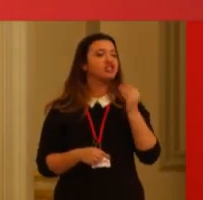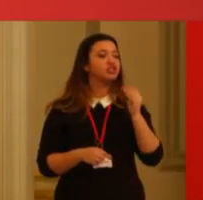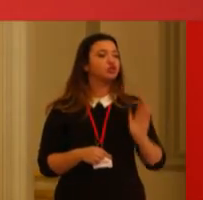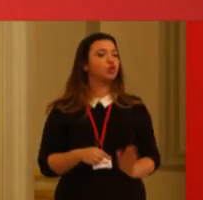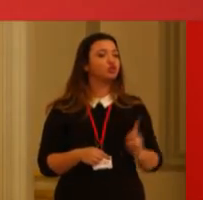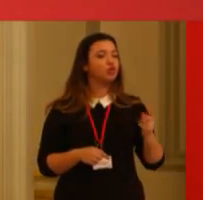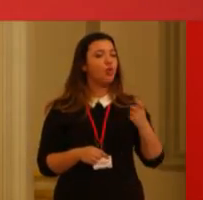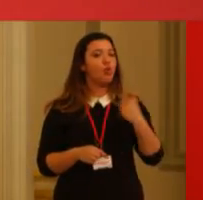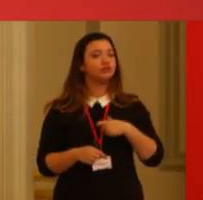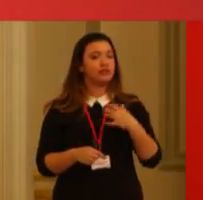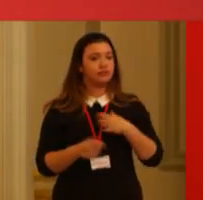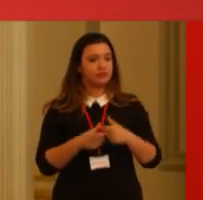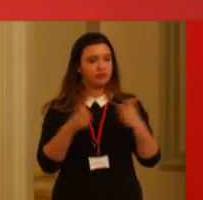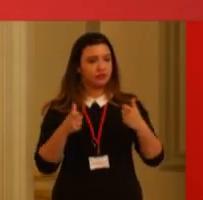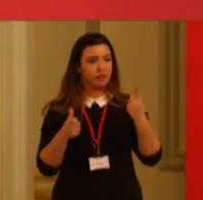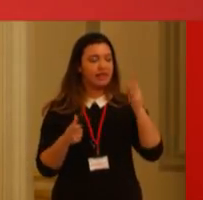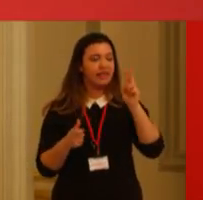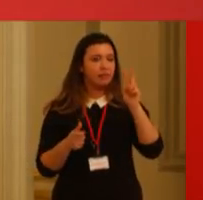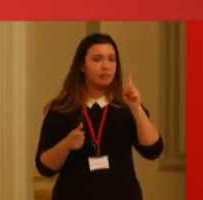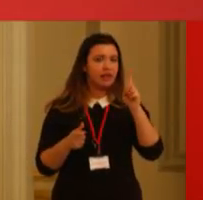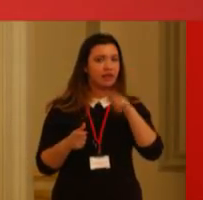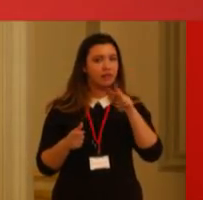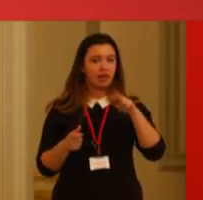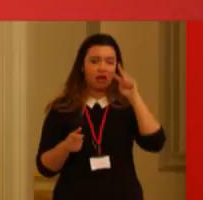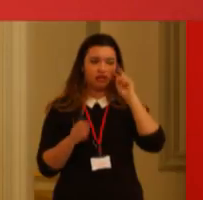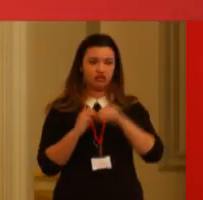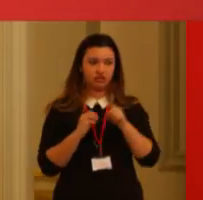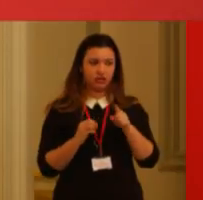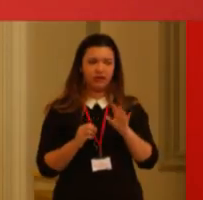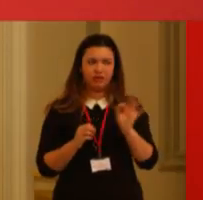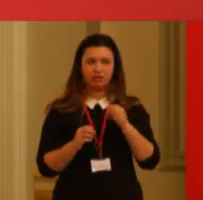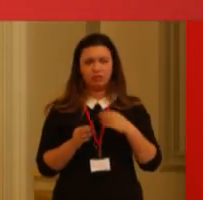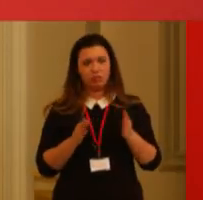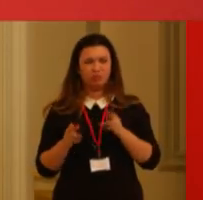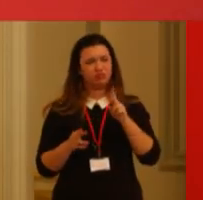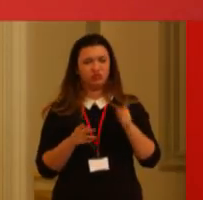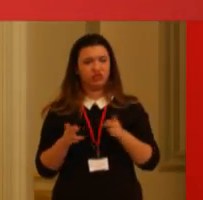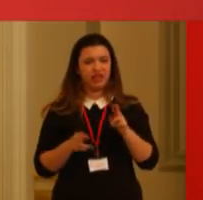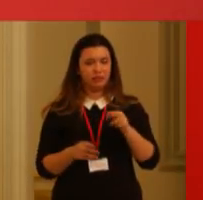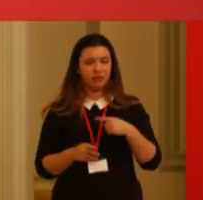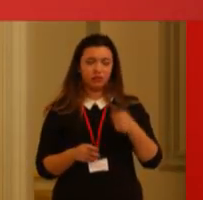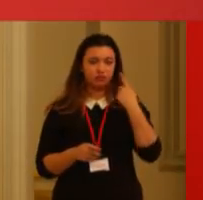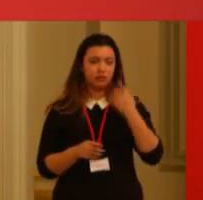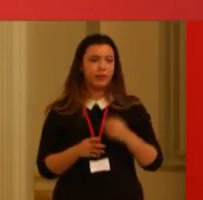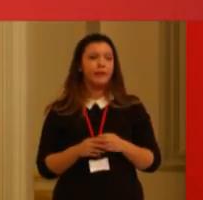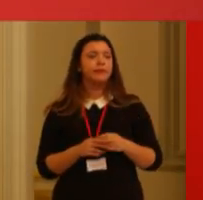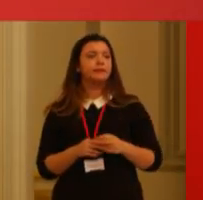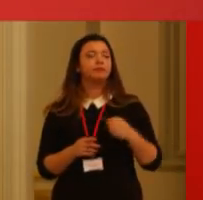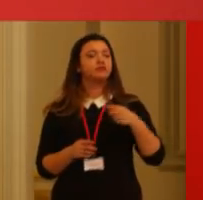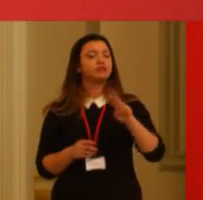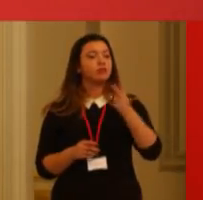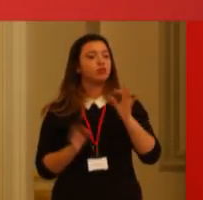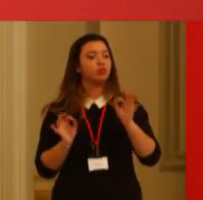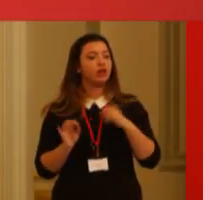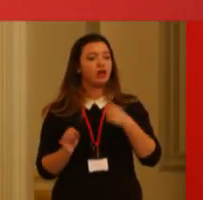for private, for specialty. On the 21st and 22nd of December, there's going to be one on